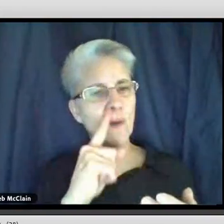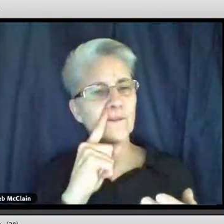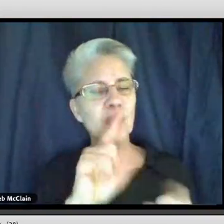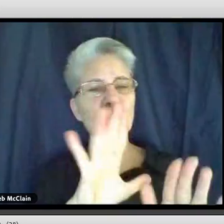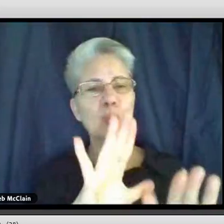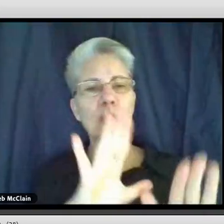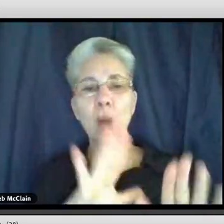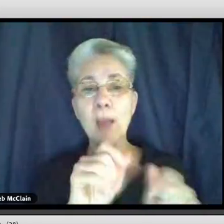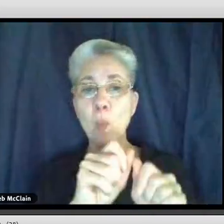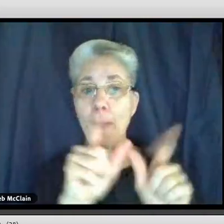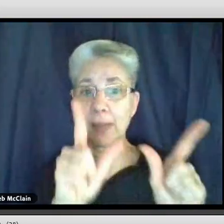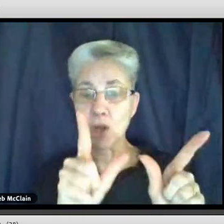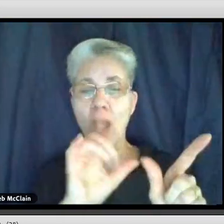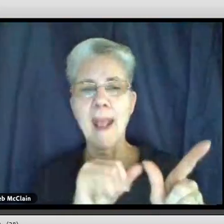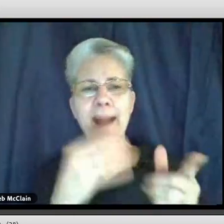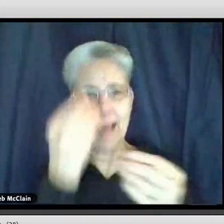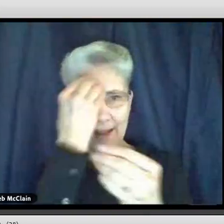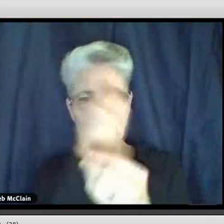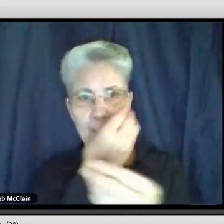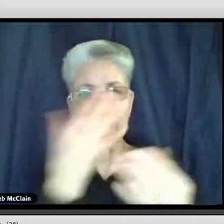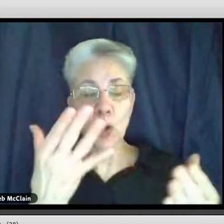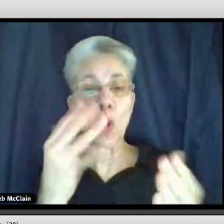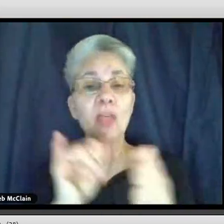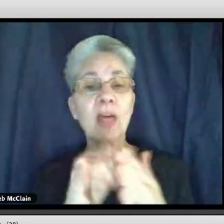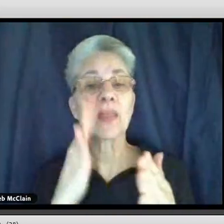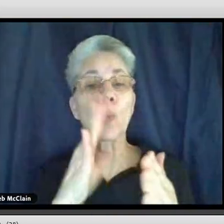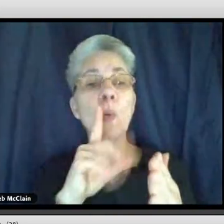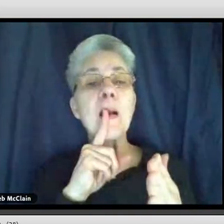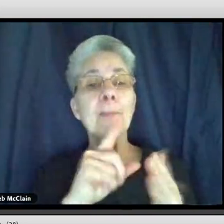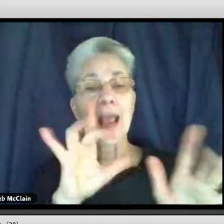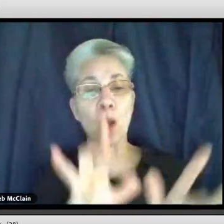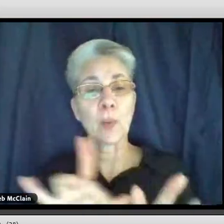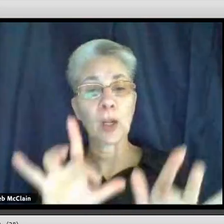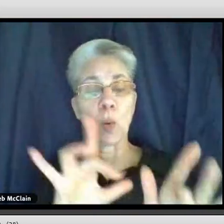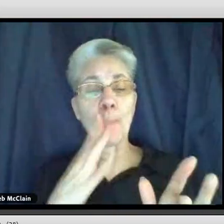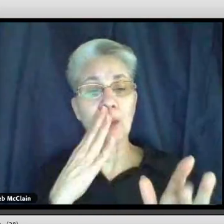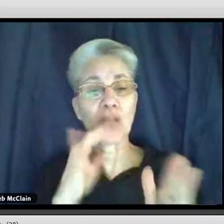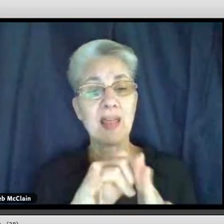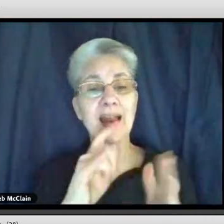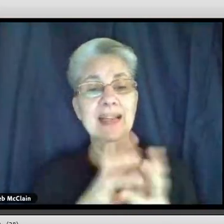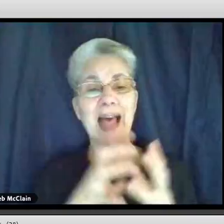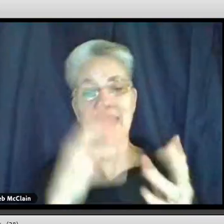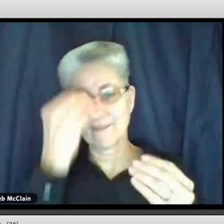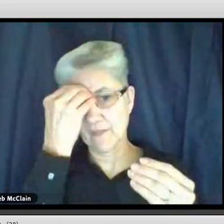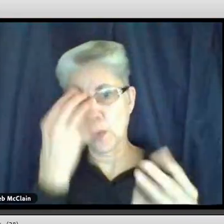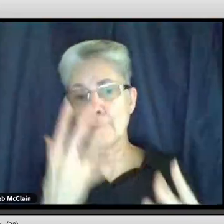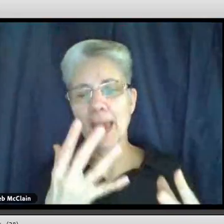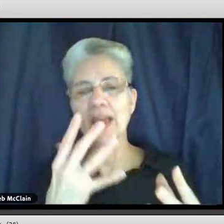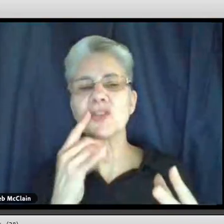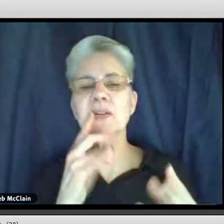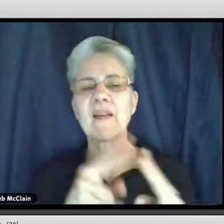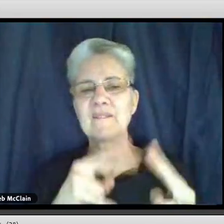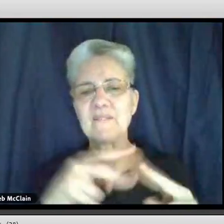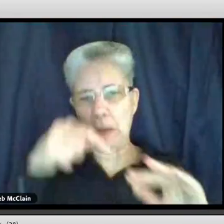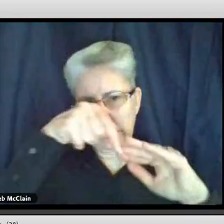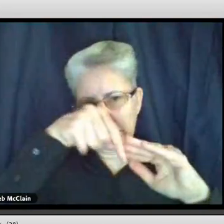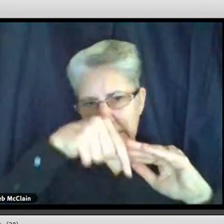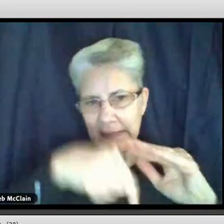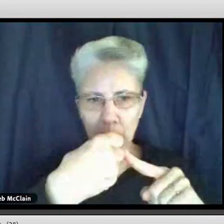really great webinar and let everybody know that there will be a recording because that is a lot of information and it's very